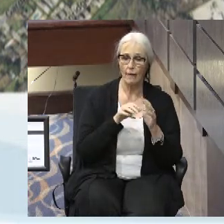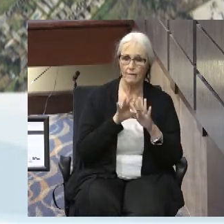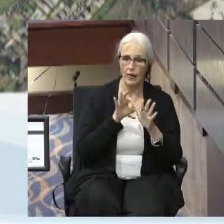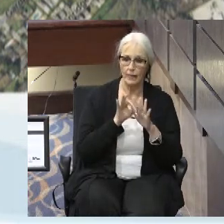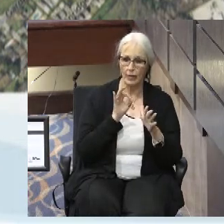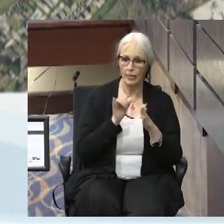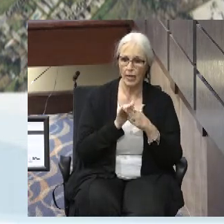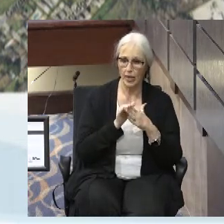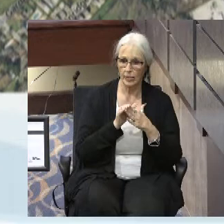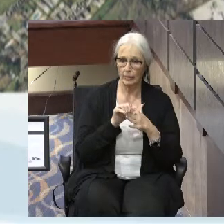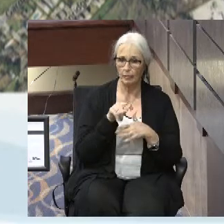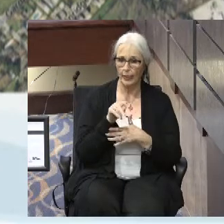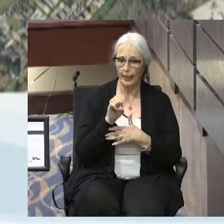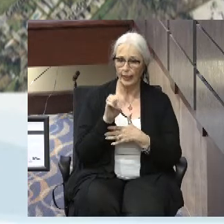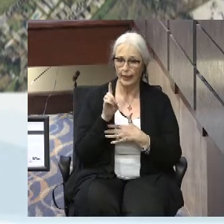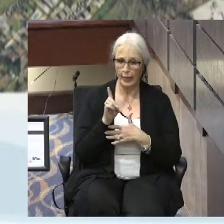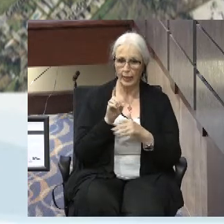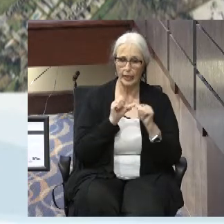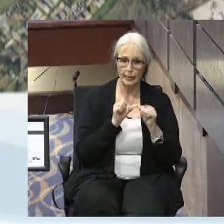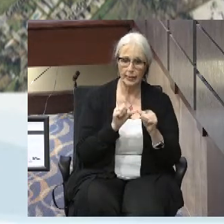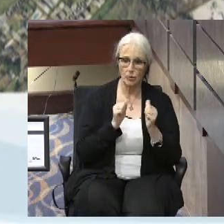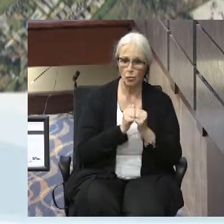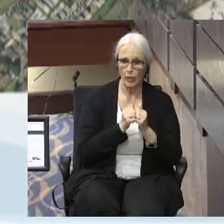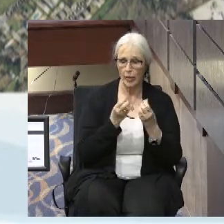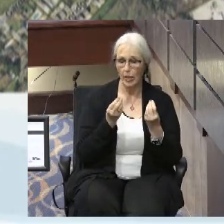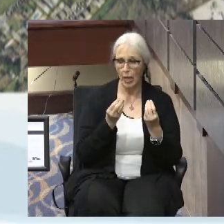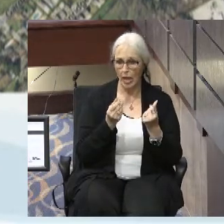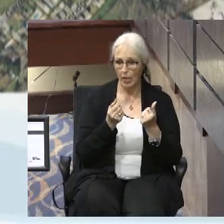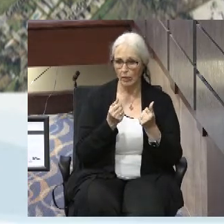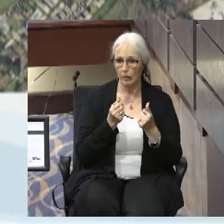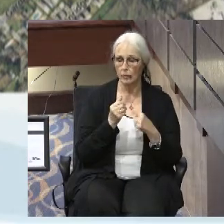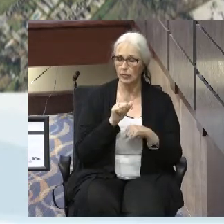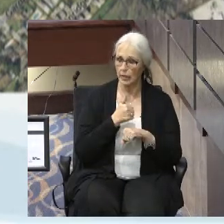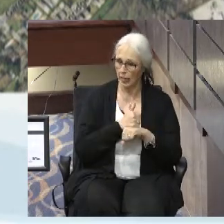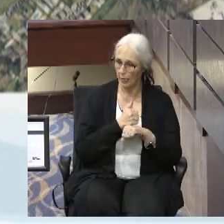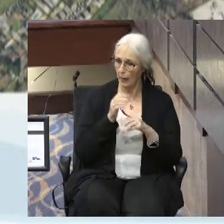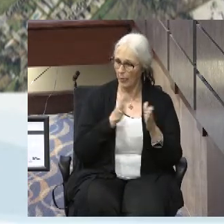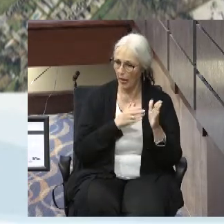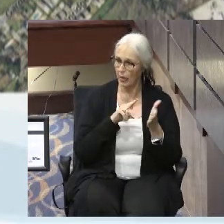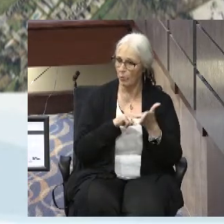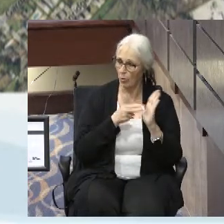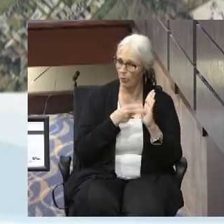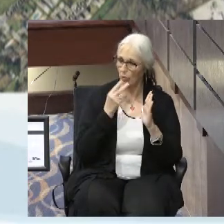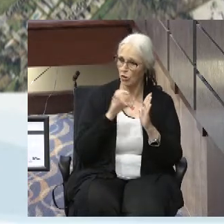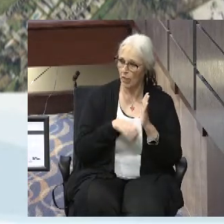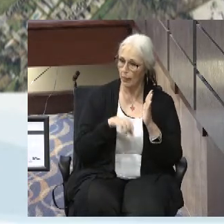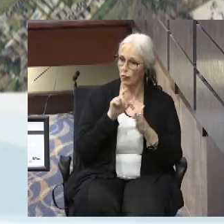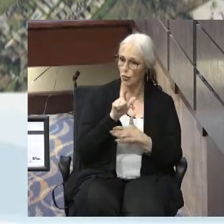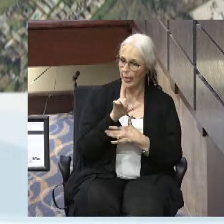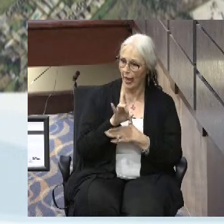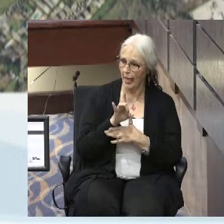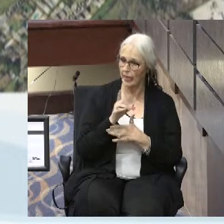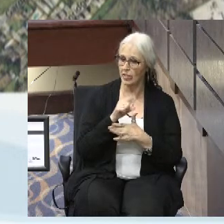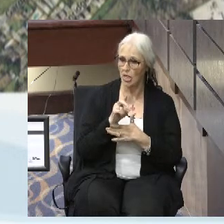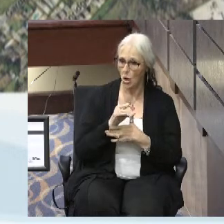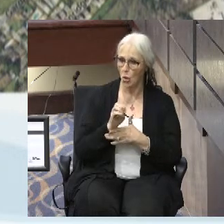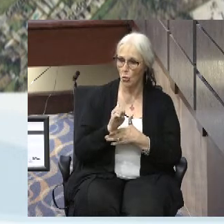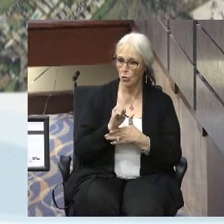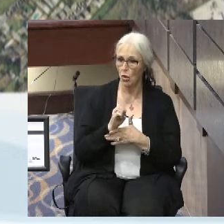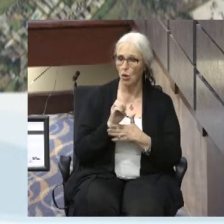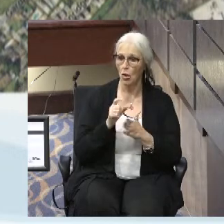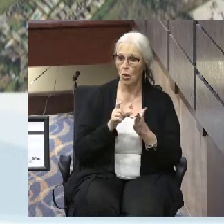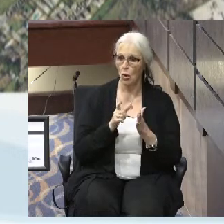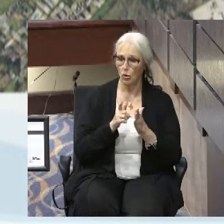are the proposed PUD is consistent with the land use component of the comprehensive plan. The purposes of Chapter 28 zoning of the Code of Ordinances of the City of